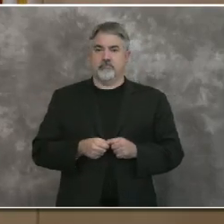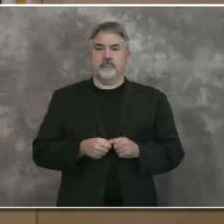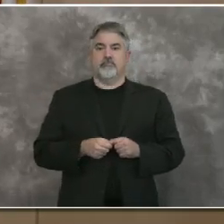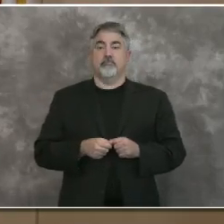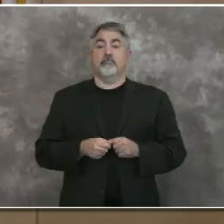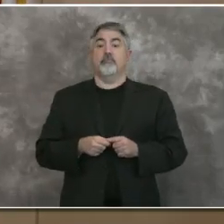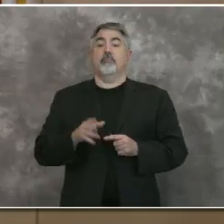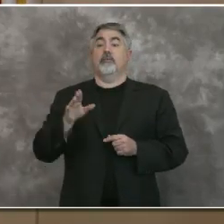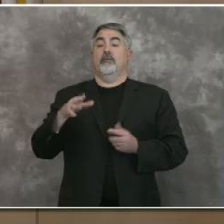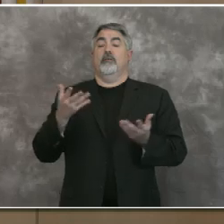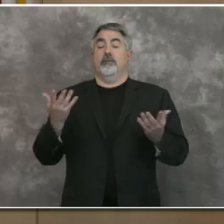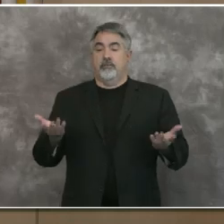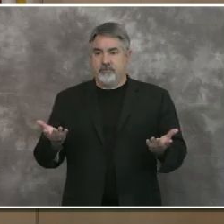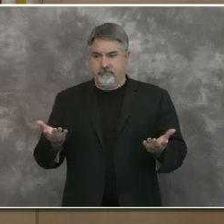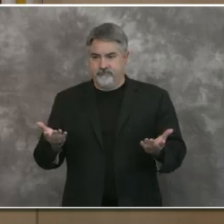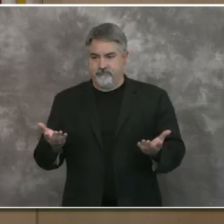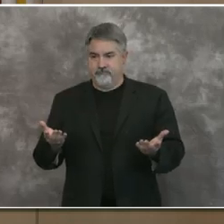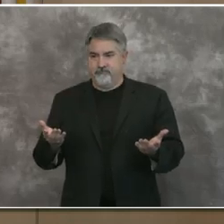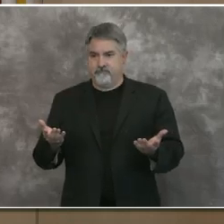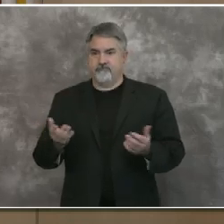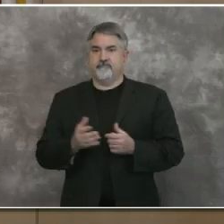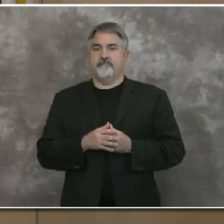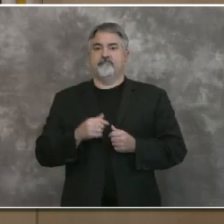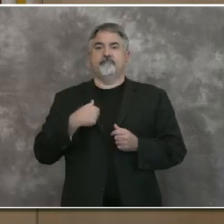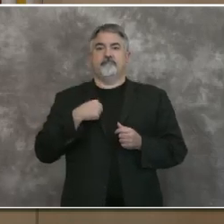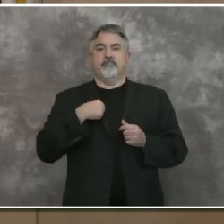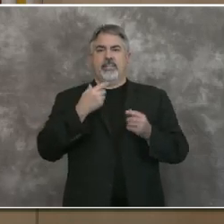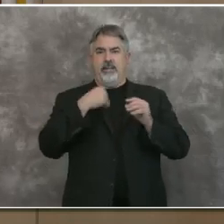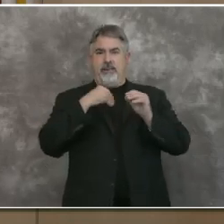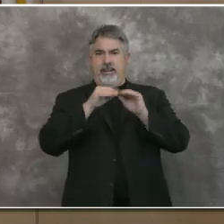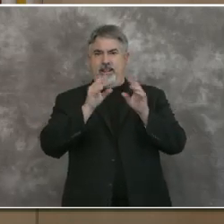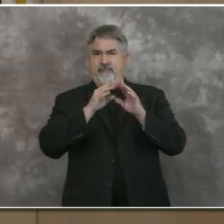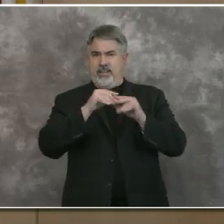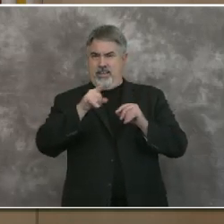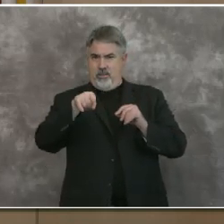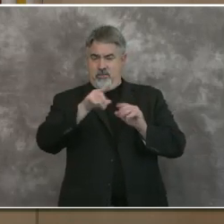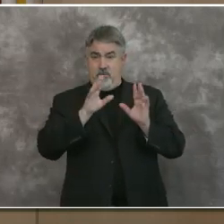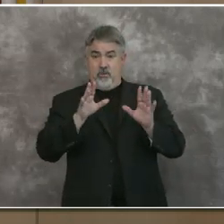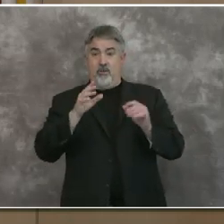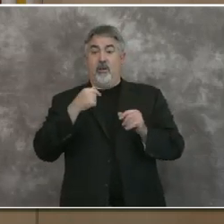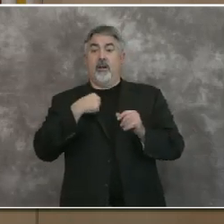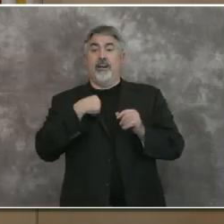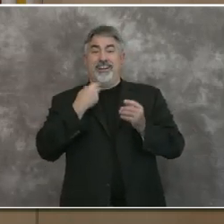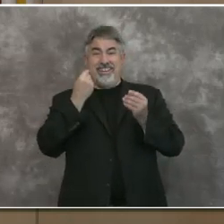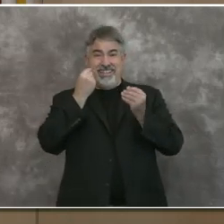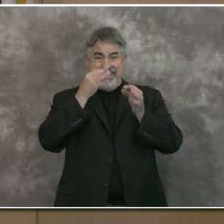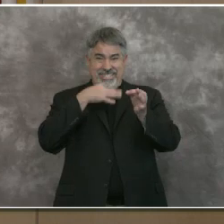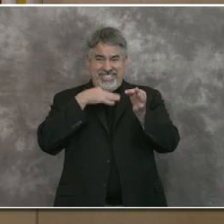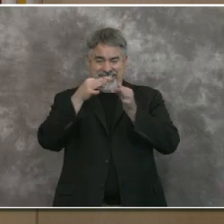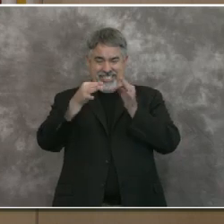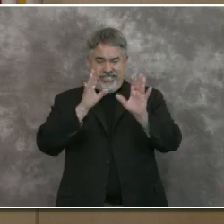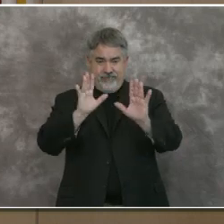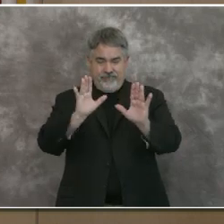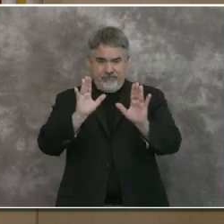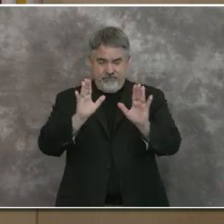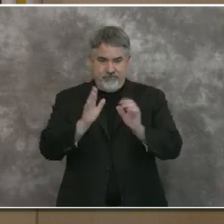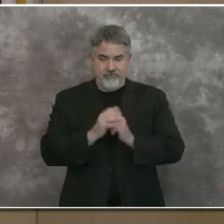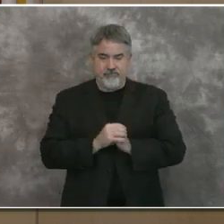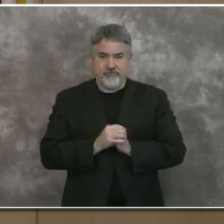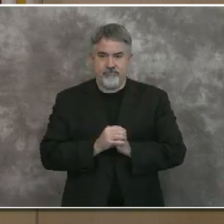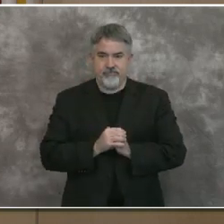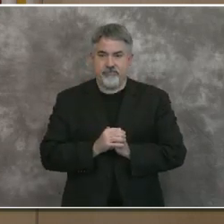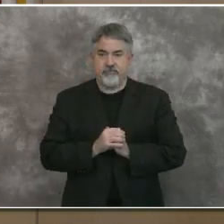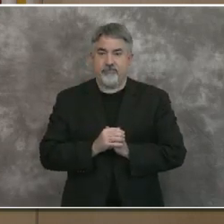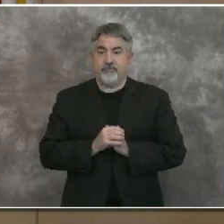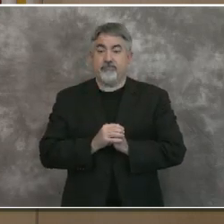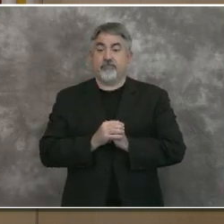So I guess let me be clear about what we have stated today. Both the county in general, not